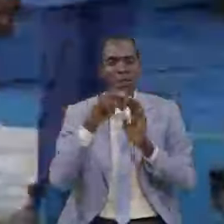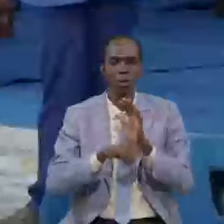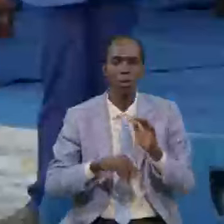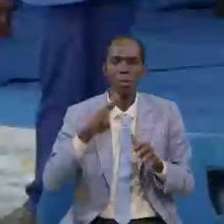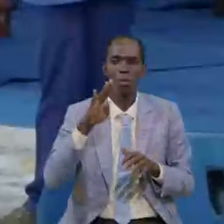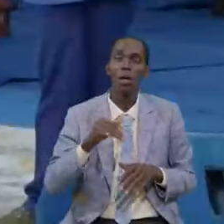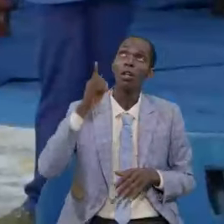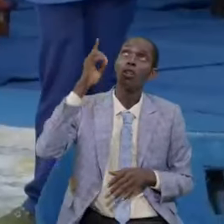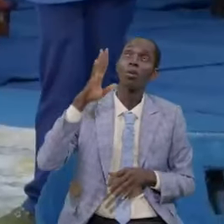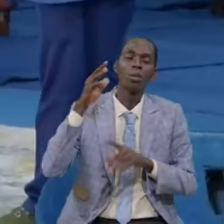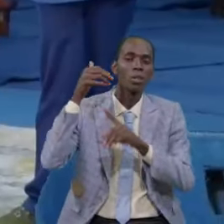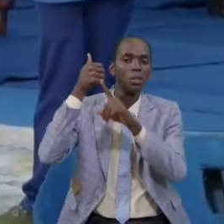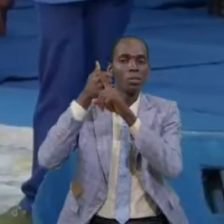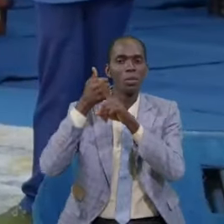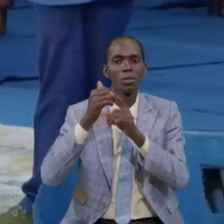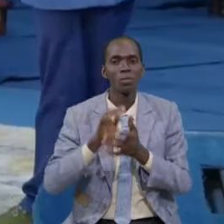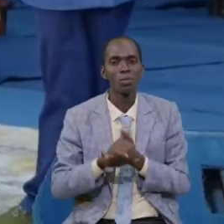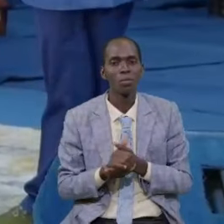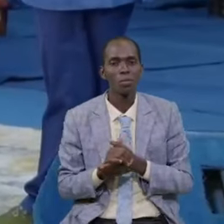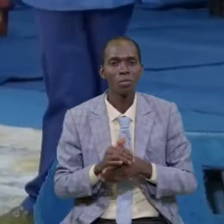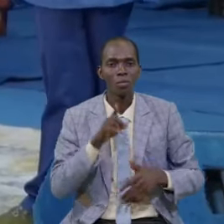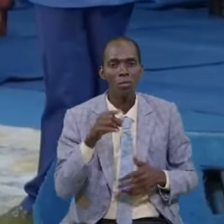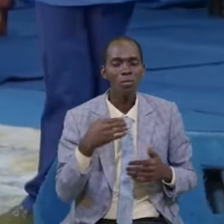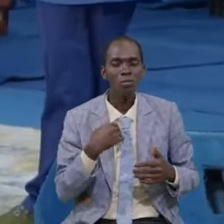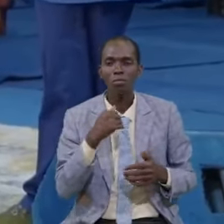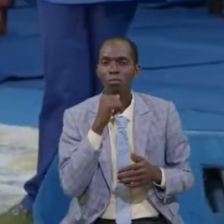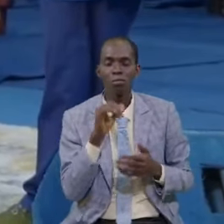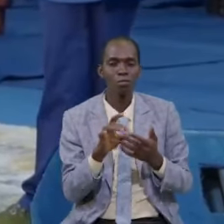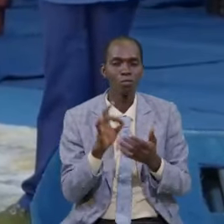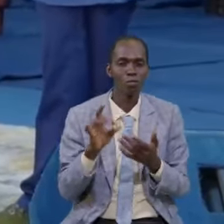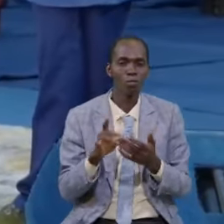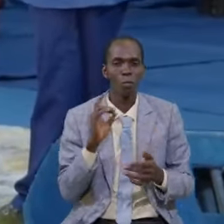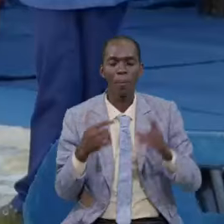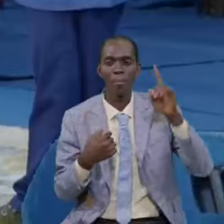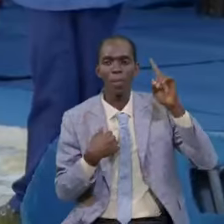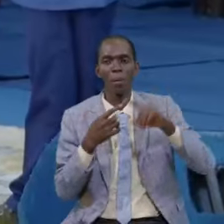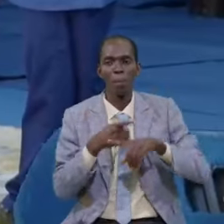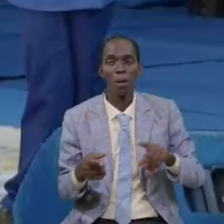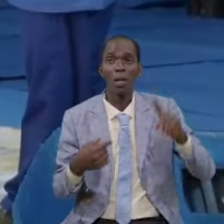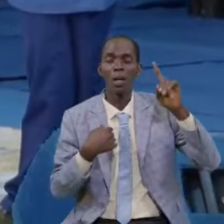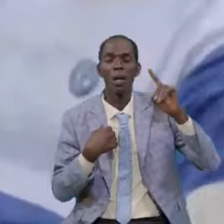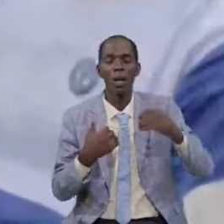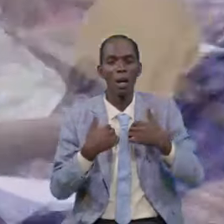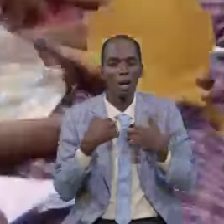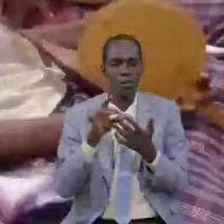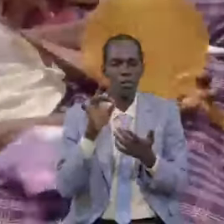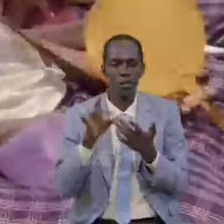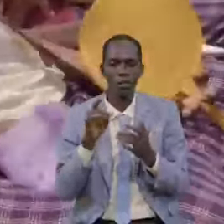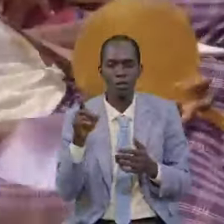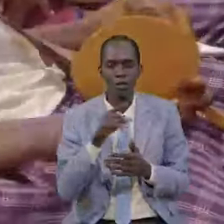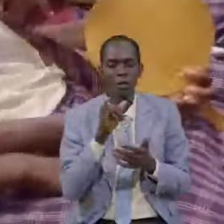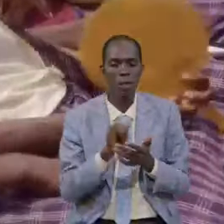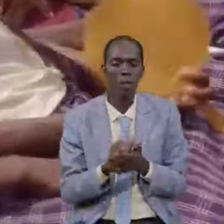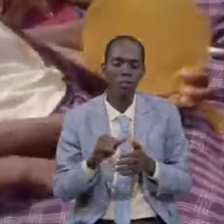Ye have not chosen me, but I have chosen you and ordained you that ye should go and bring forth